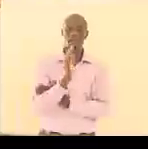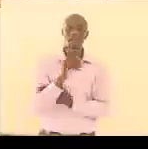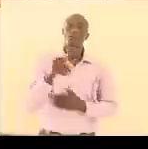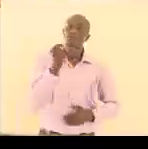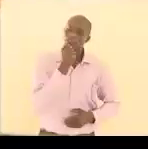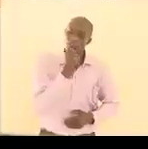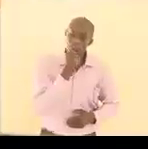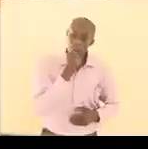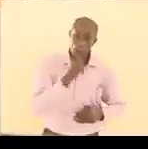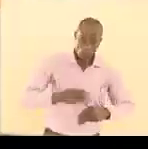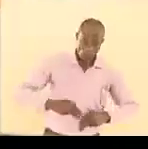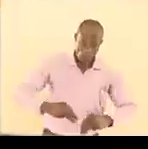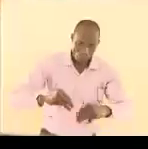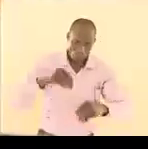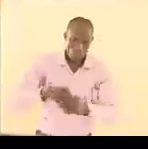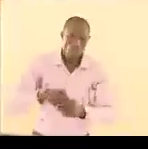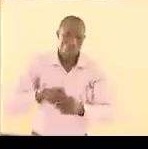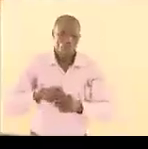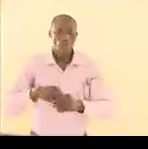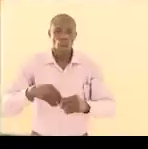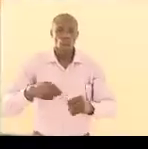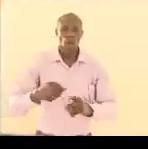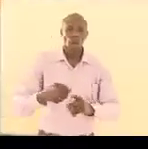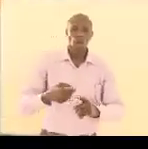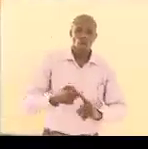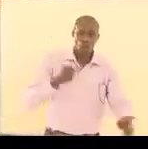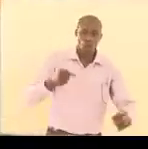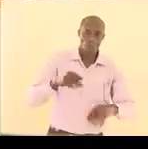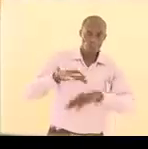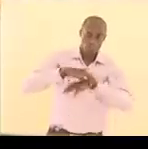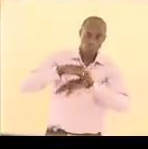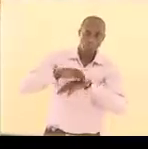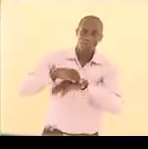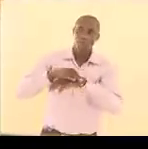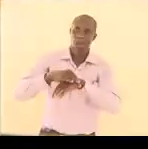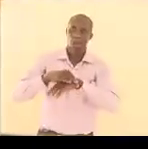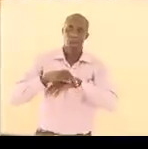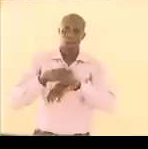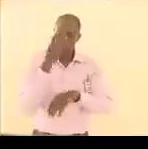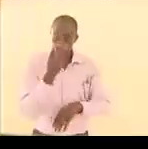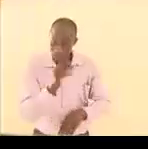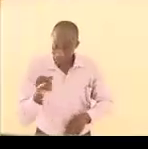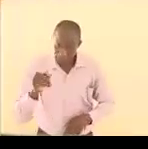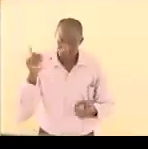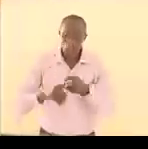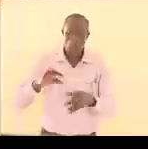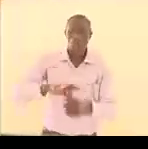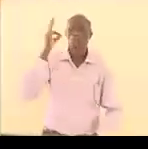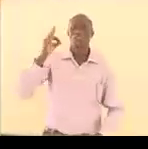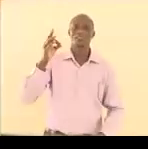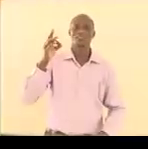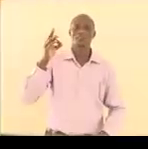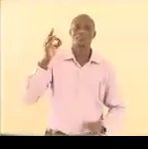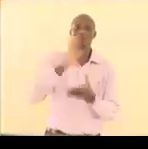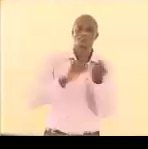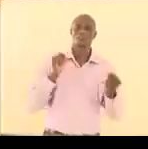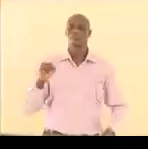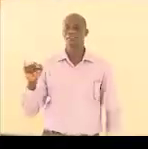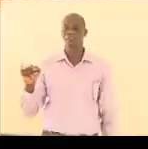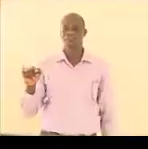Thomas moved in one instant from earthly seeing to